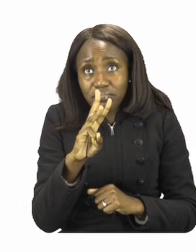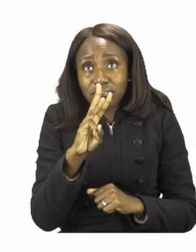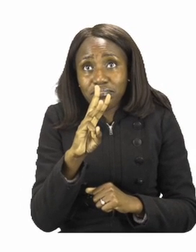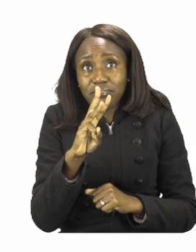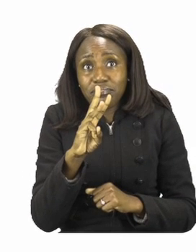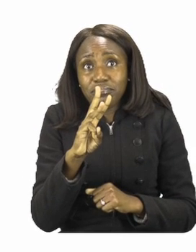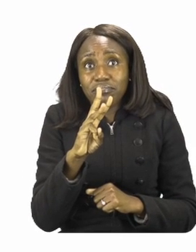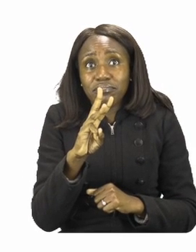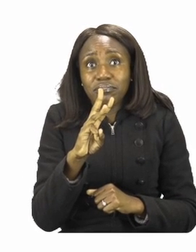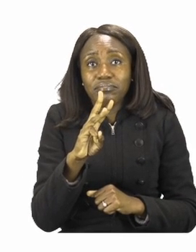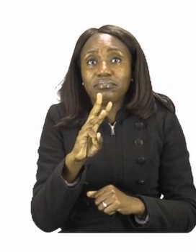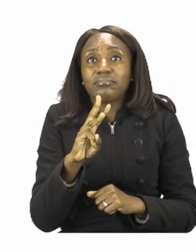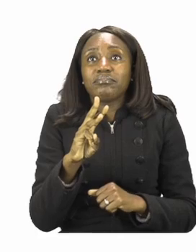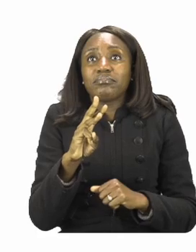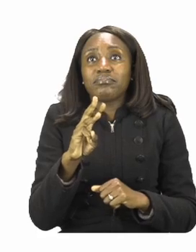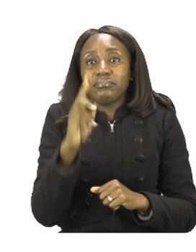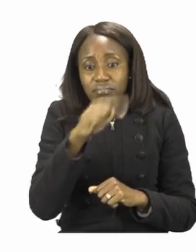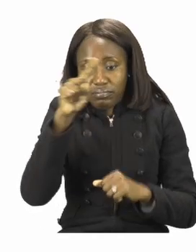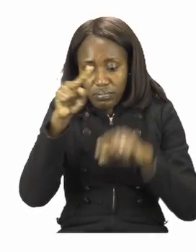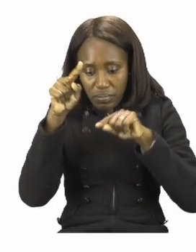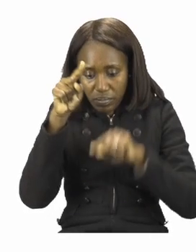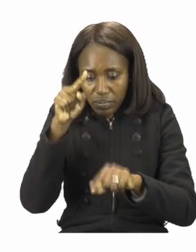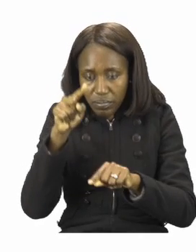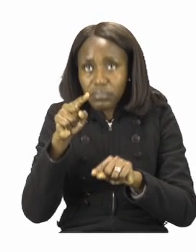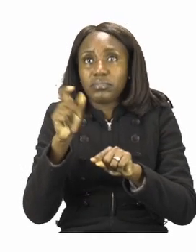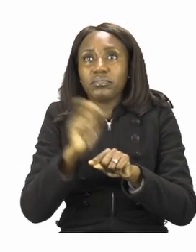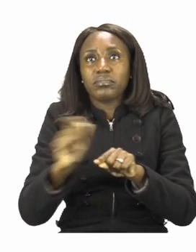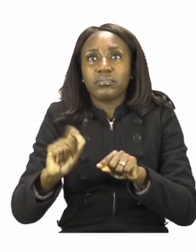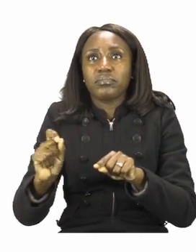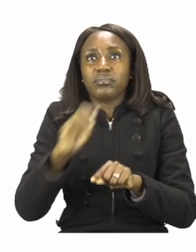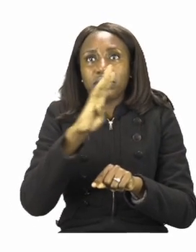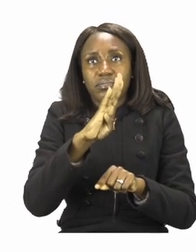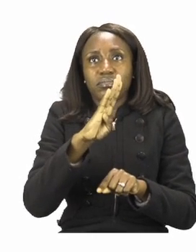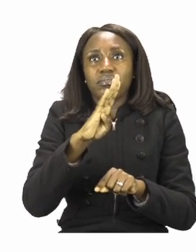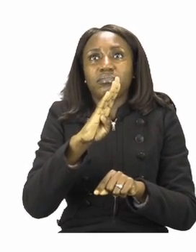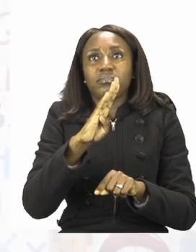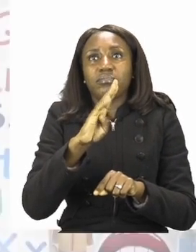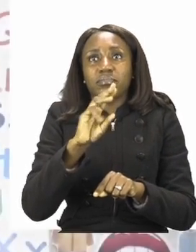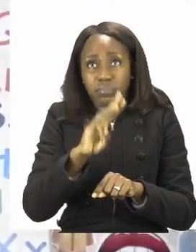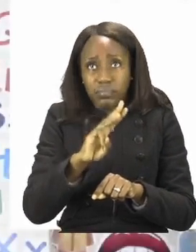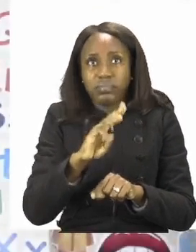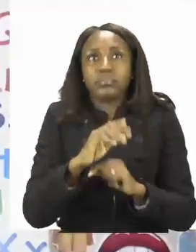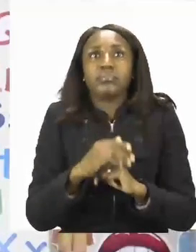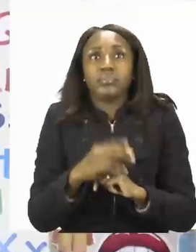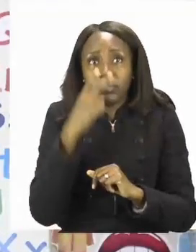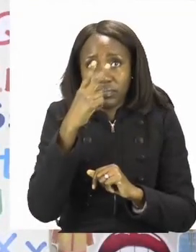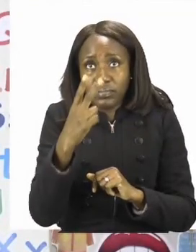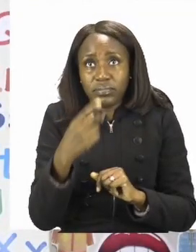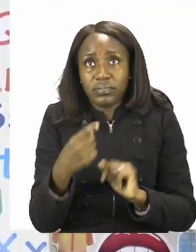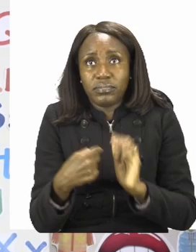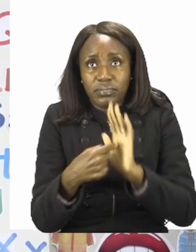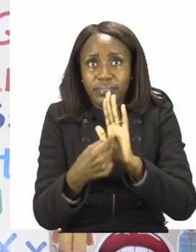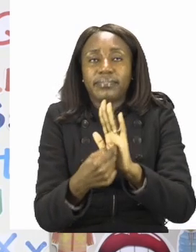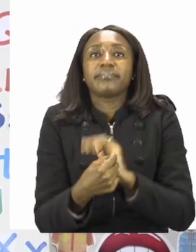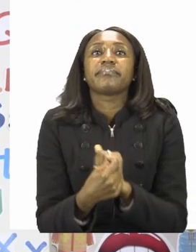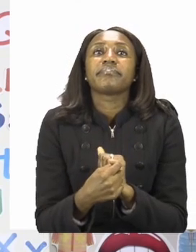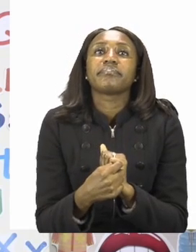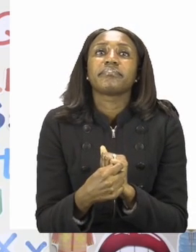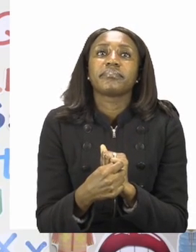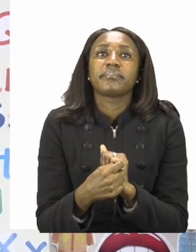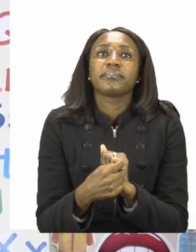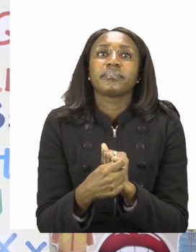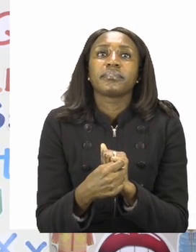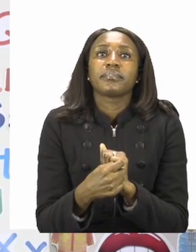4 outside the circle. So let's take a look and see how we're going to do that.